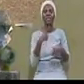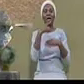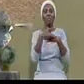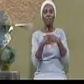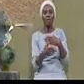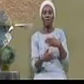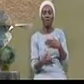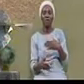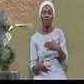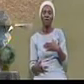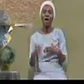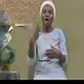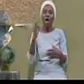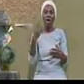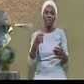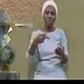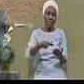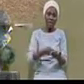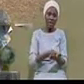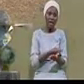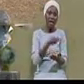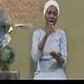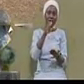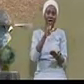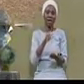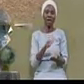In the blood of the